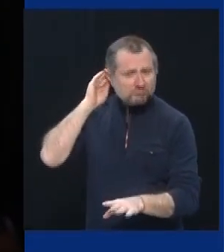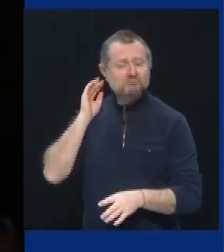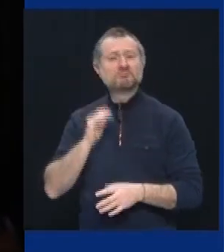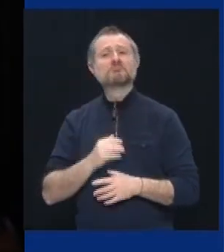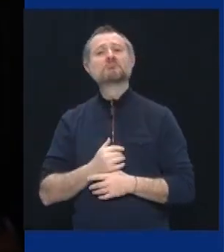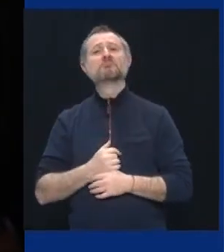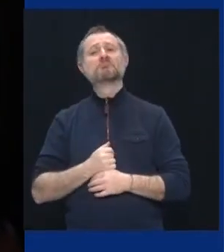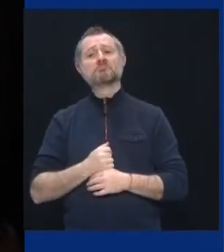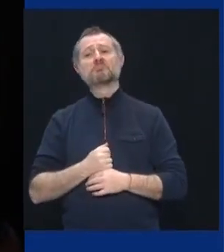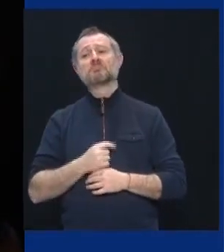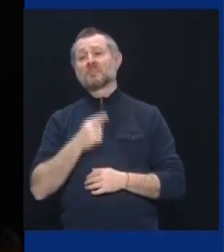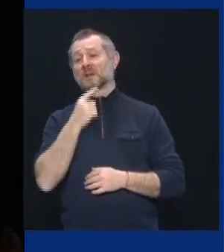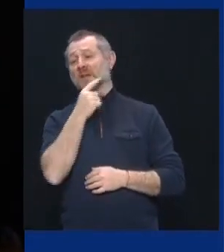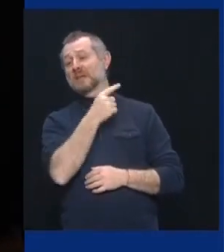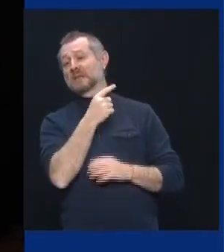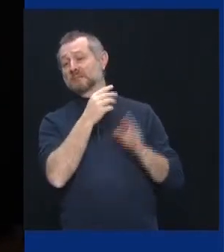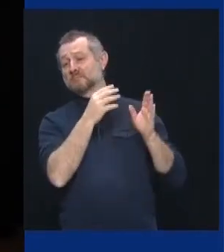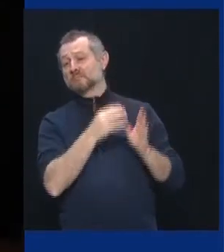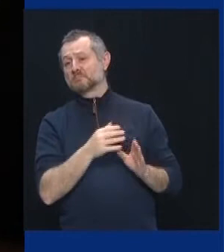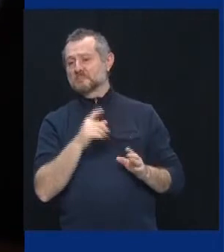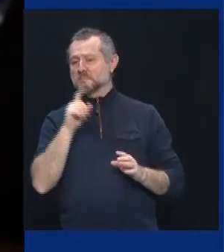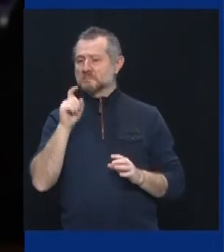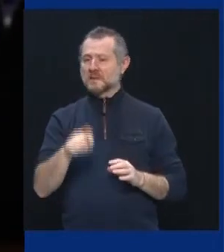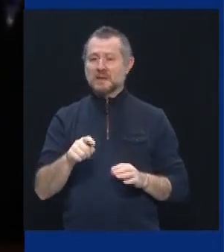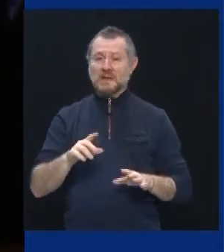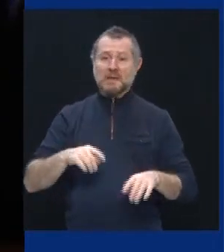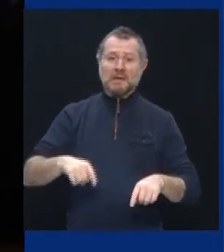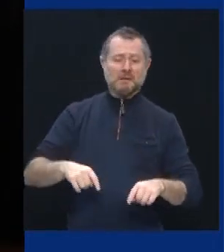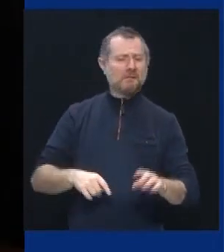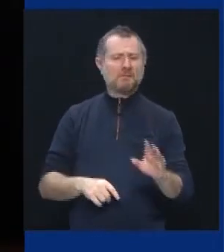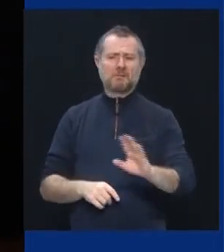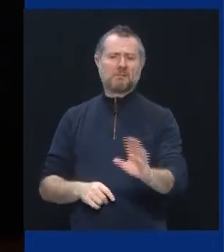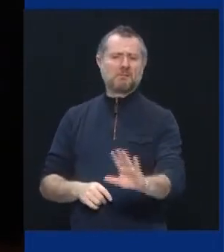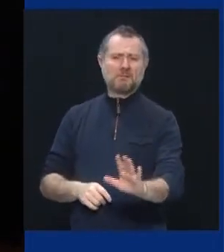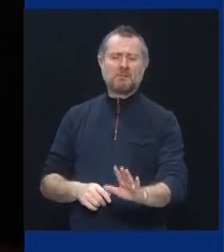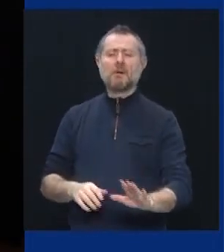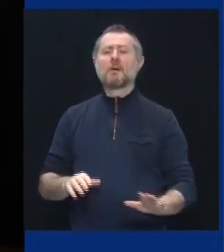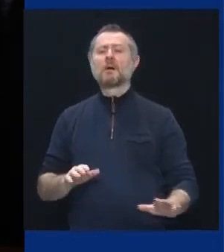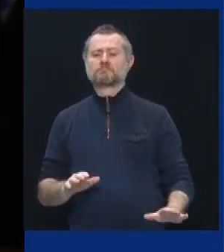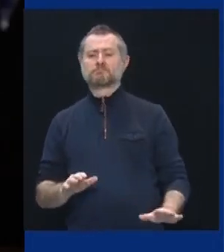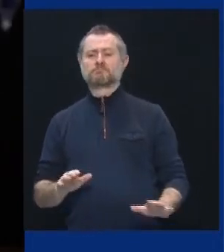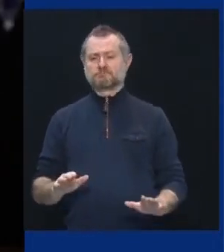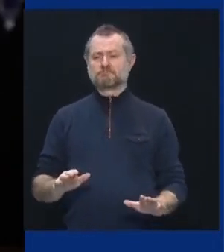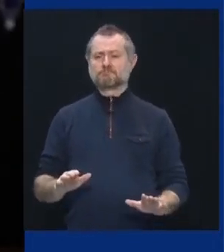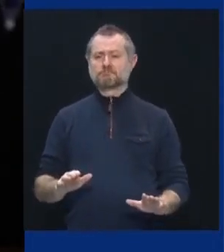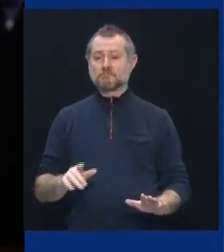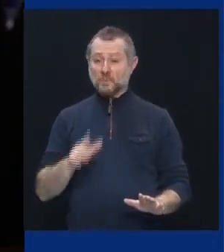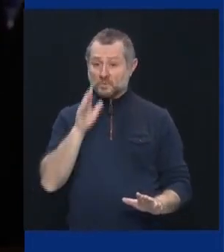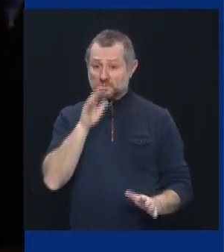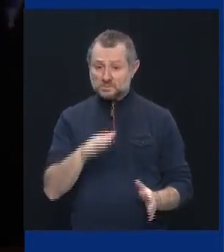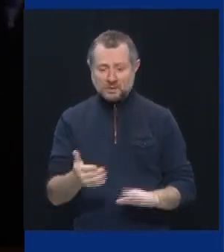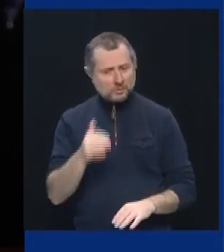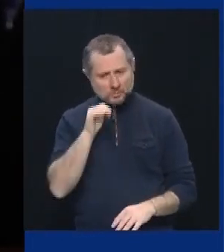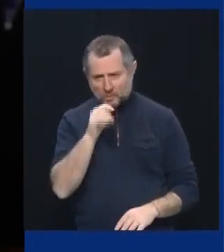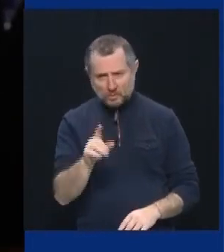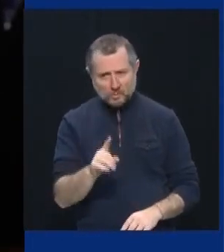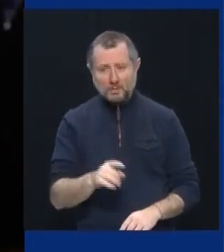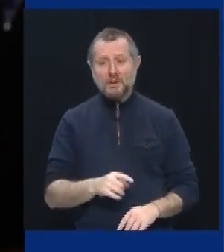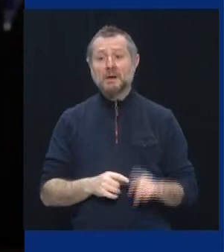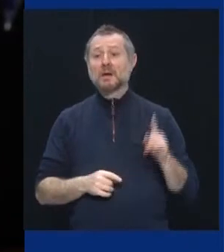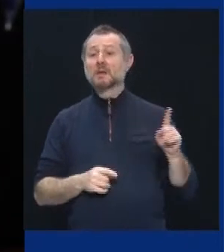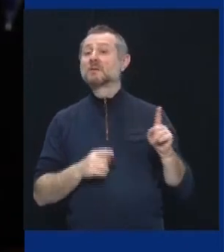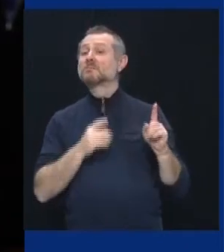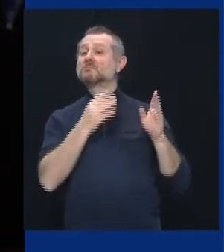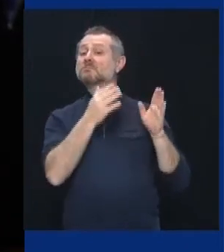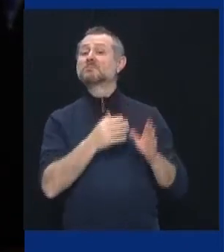didn't tell us to panic, that damn it hell, we weren't going to be around tomorrow. He said, let me tell you what's going on here.